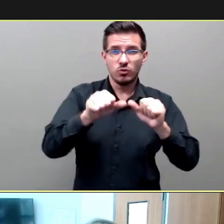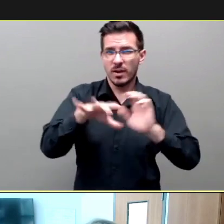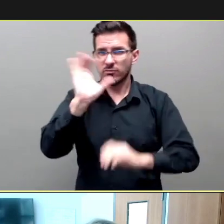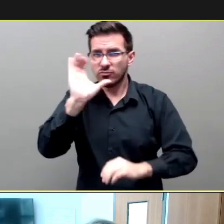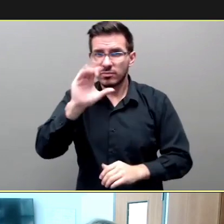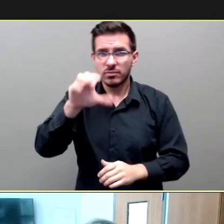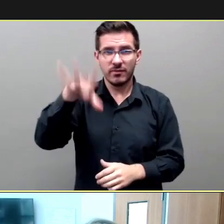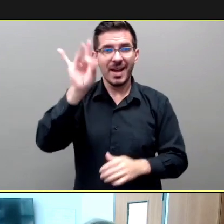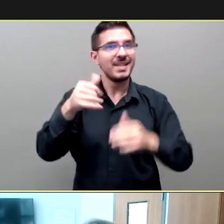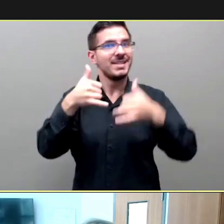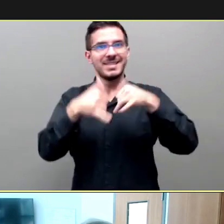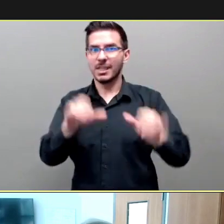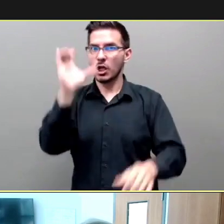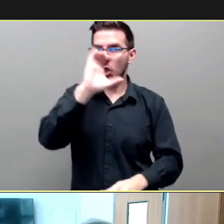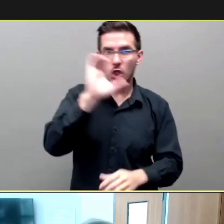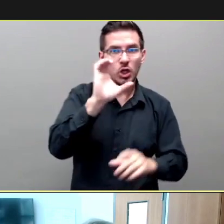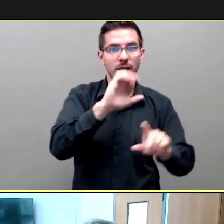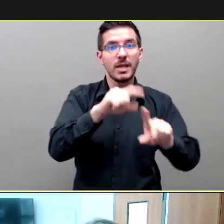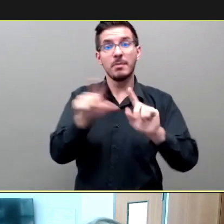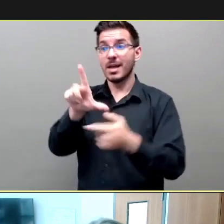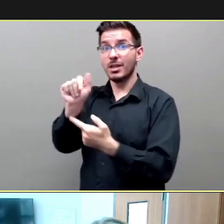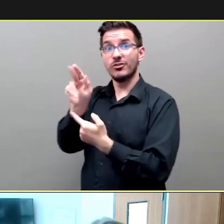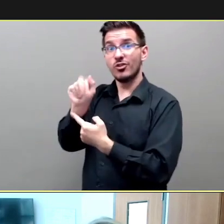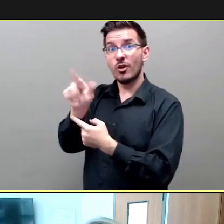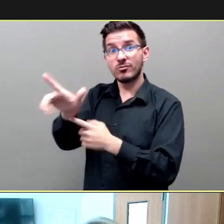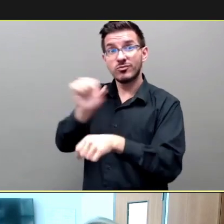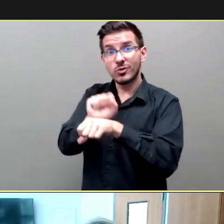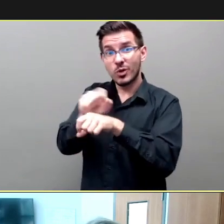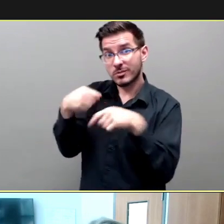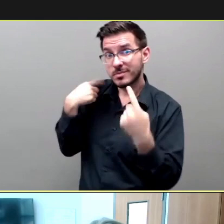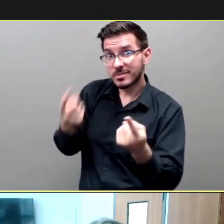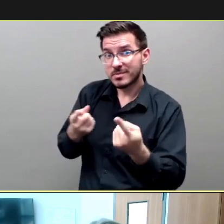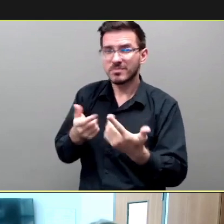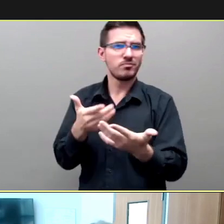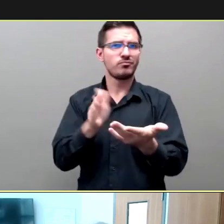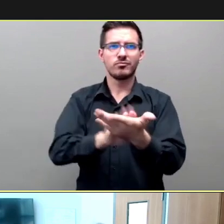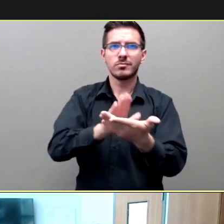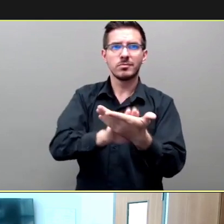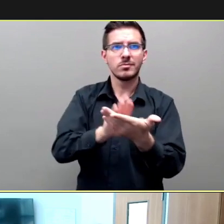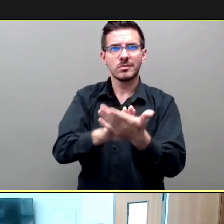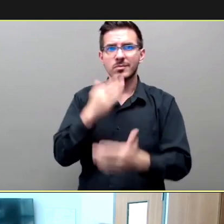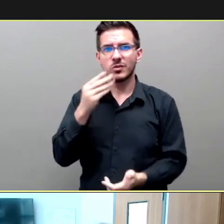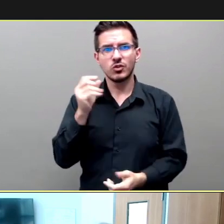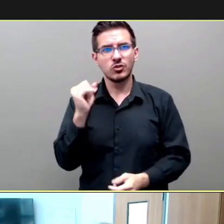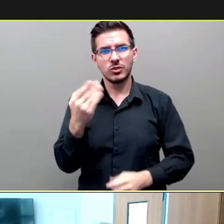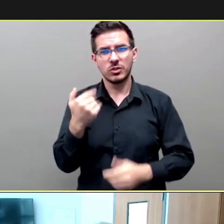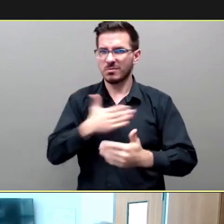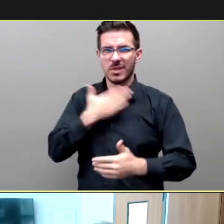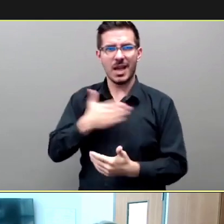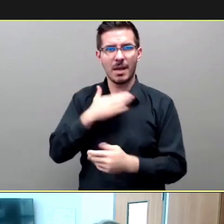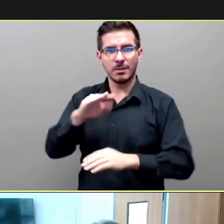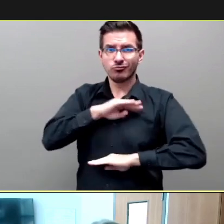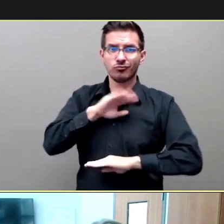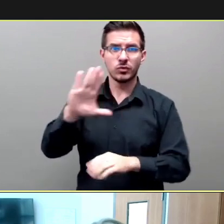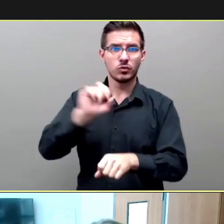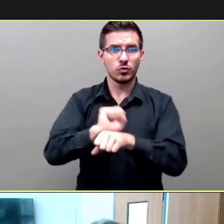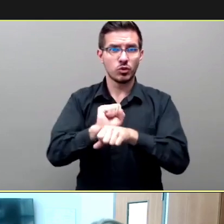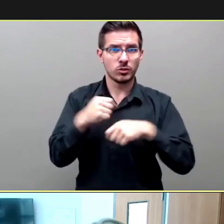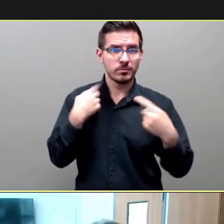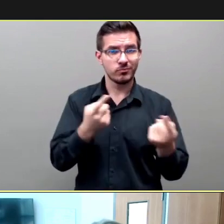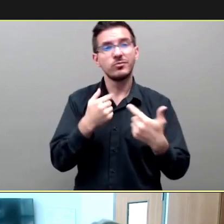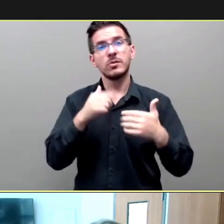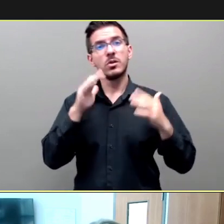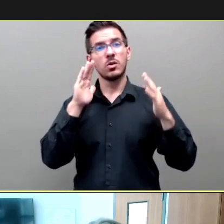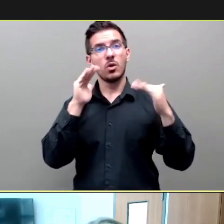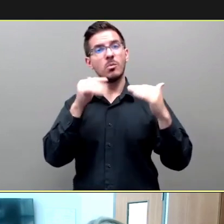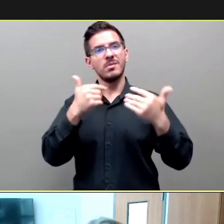really happy with the job Laura is doing, and feel really good about having her there. So we feel like we have that base covered